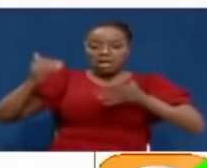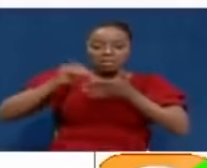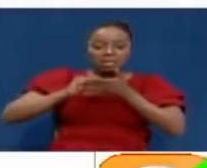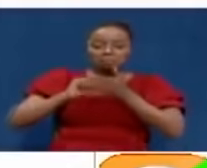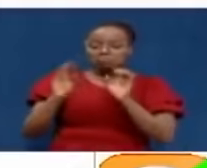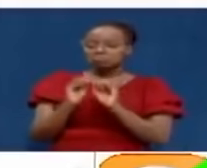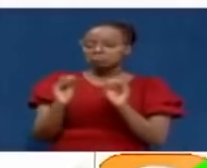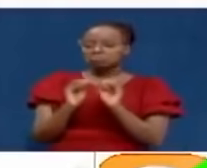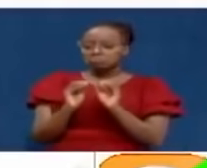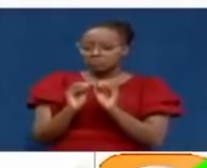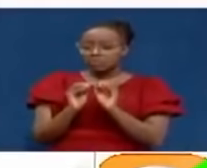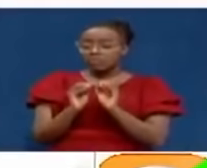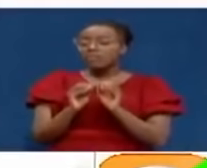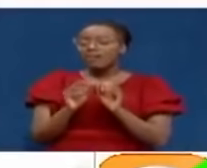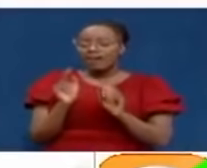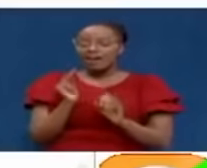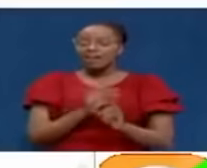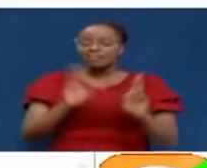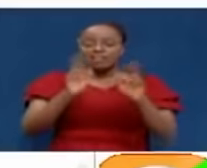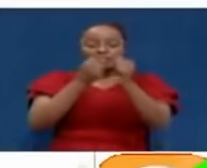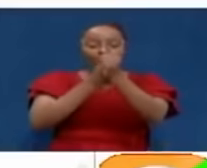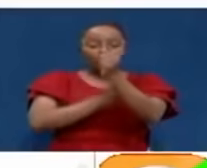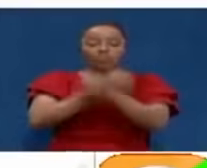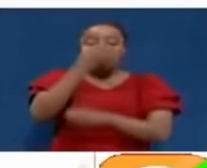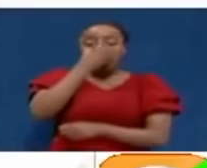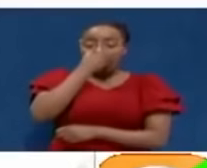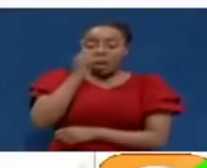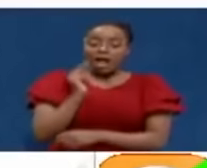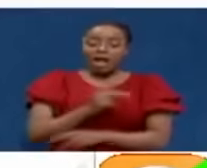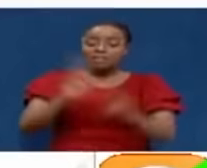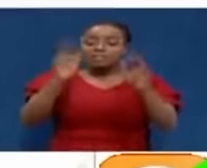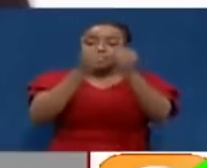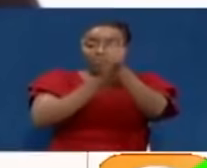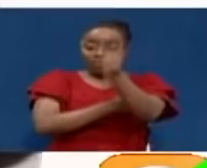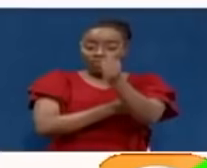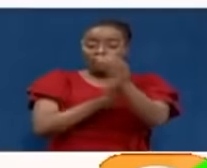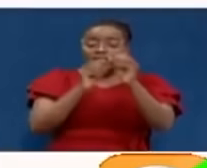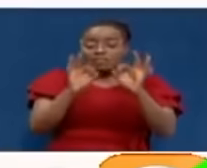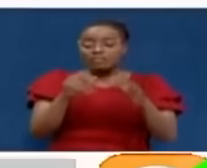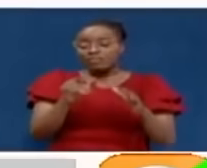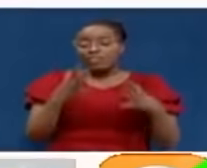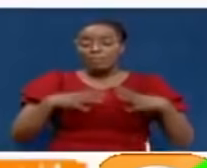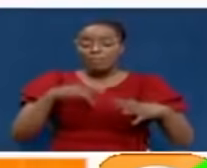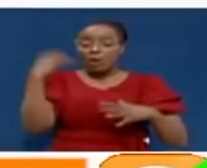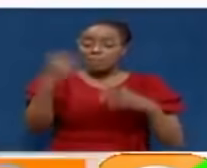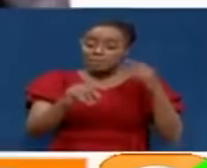kwa William Samoei Ruto. Haturudi nyuma. Uliyepigwa na